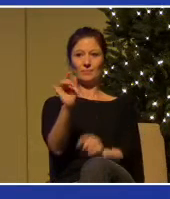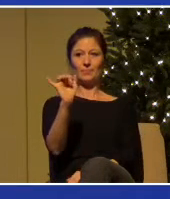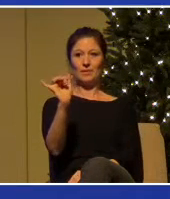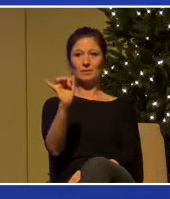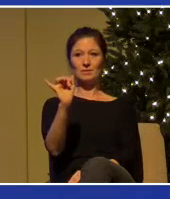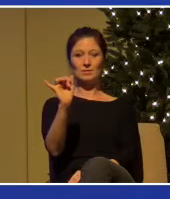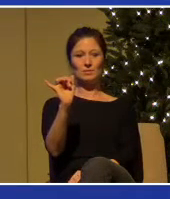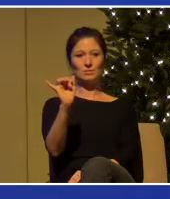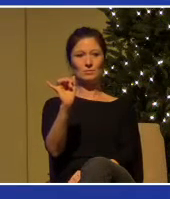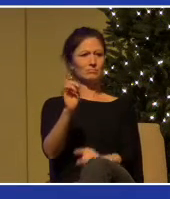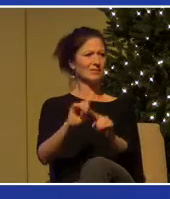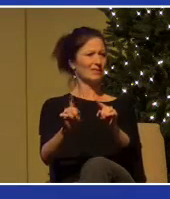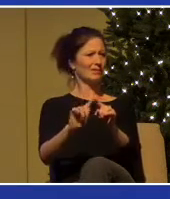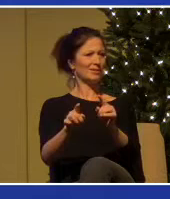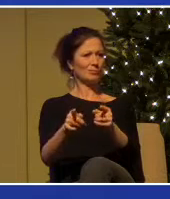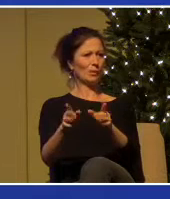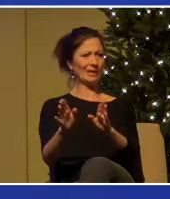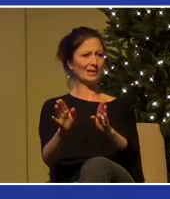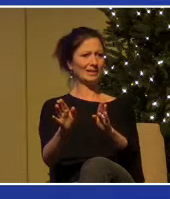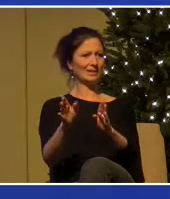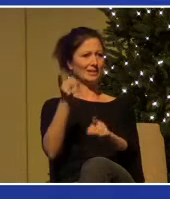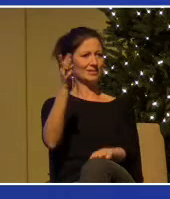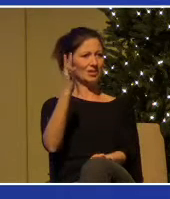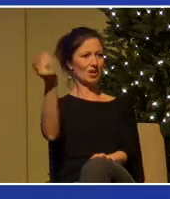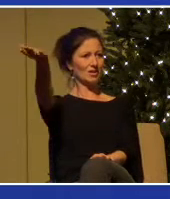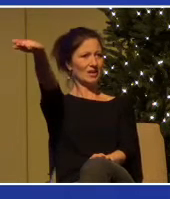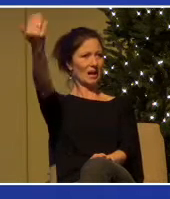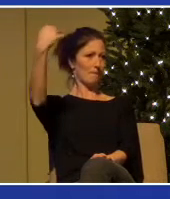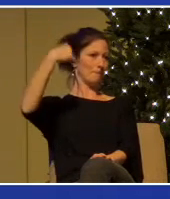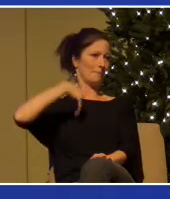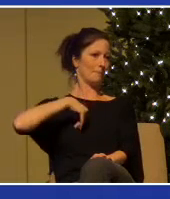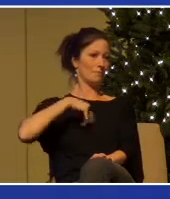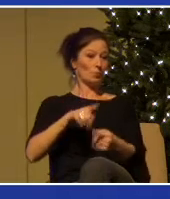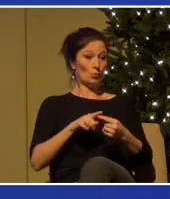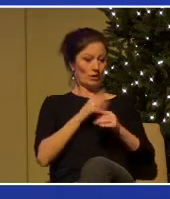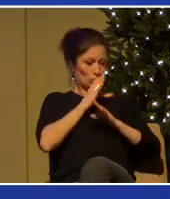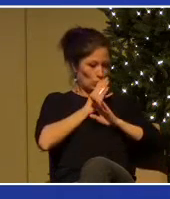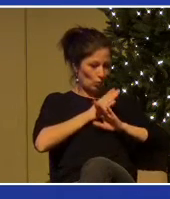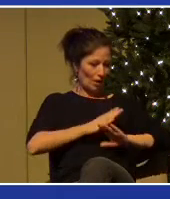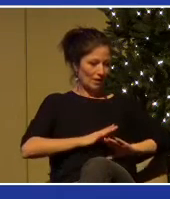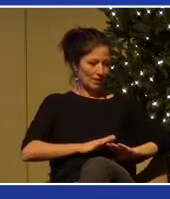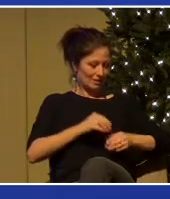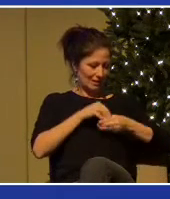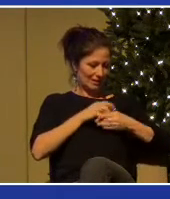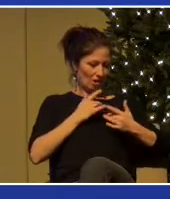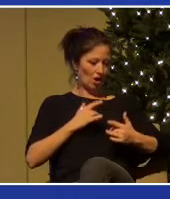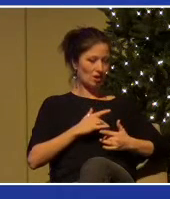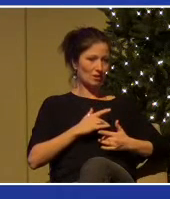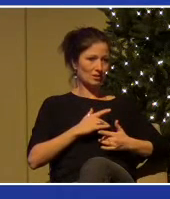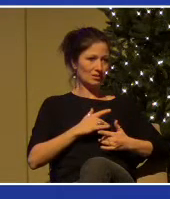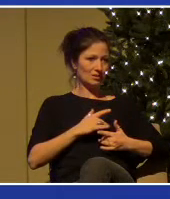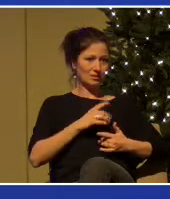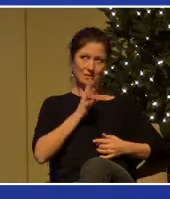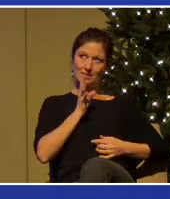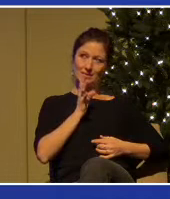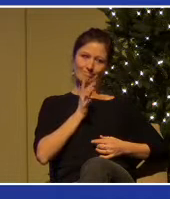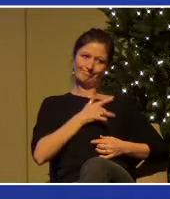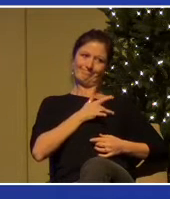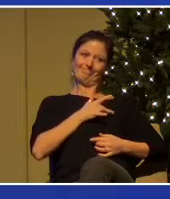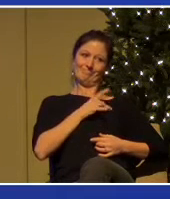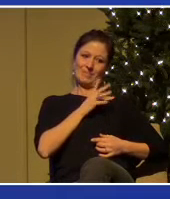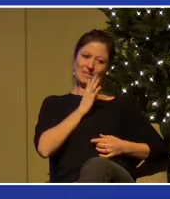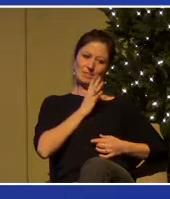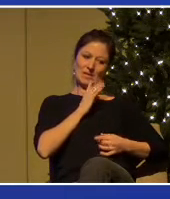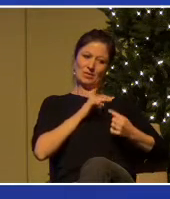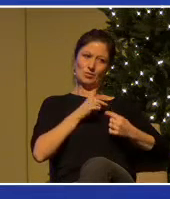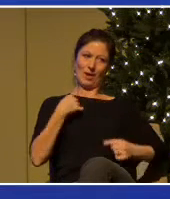all kinds of other ways. He comes in the quietness of our heart. to speak to us.